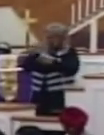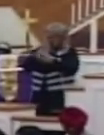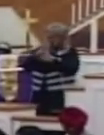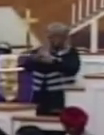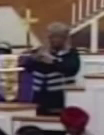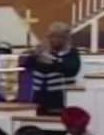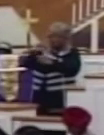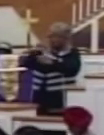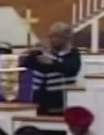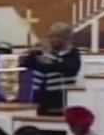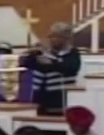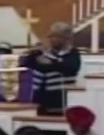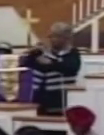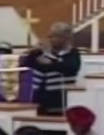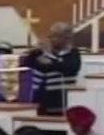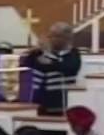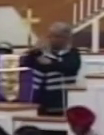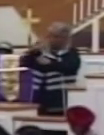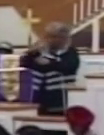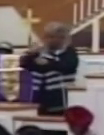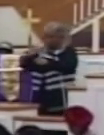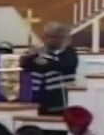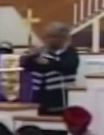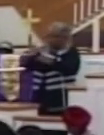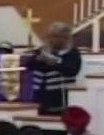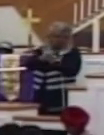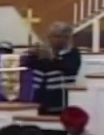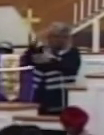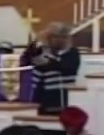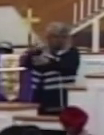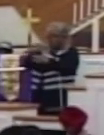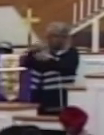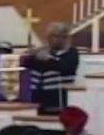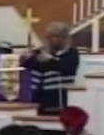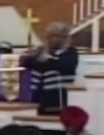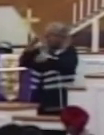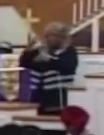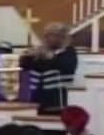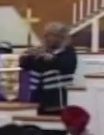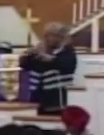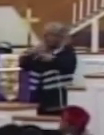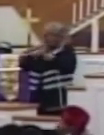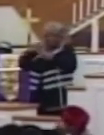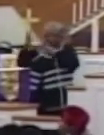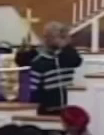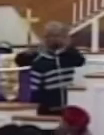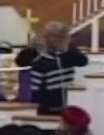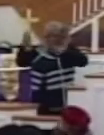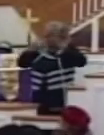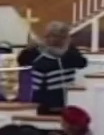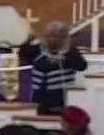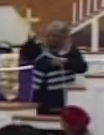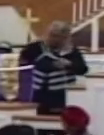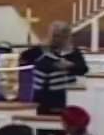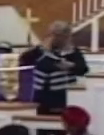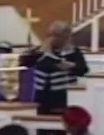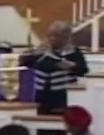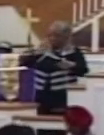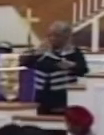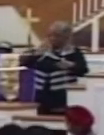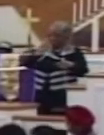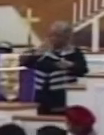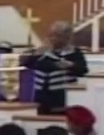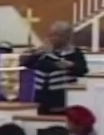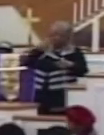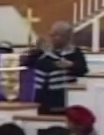sword, stuck his head up in the air, said, I got the victory. God